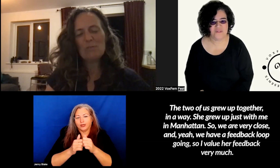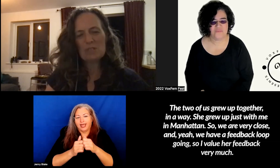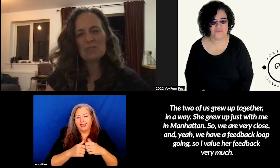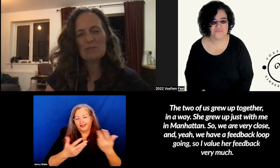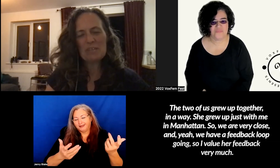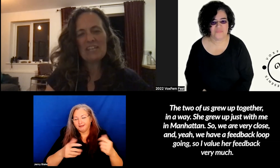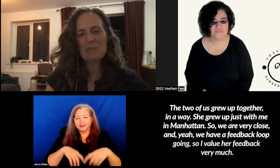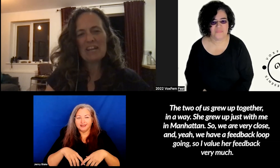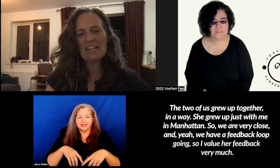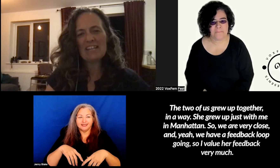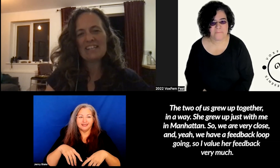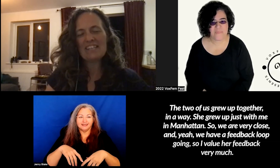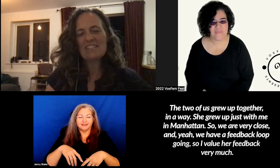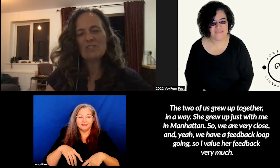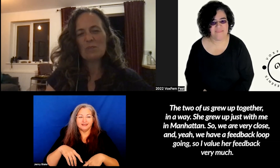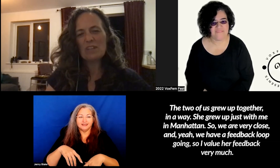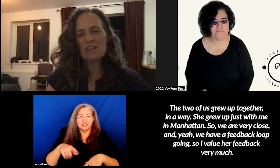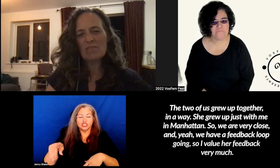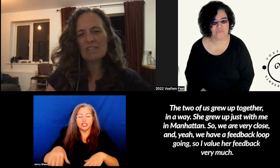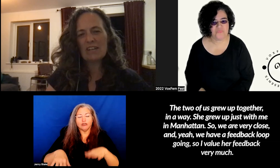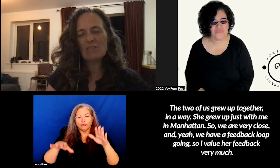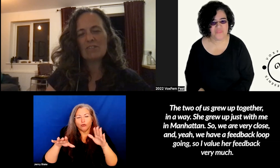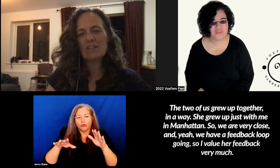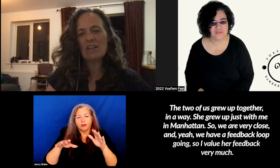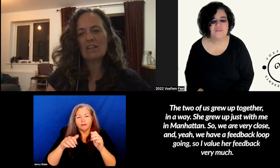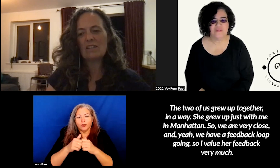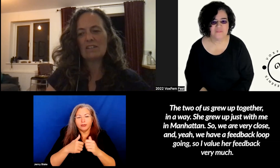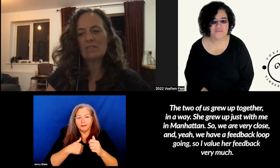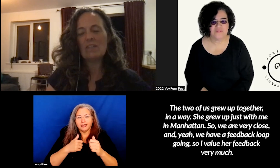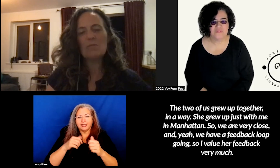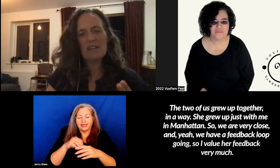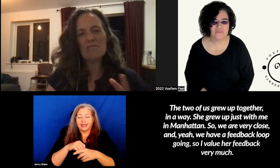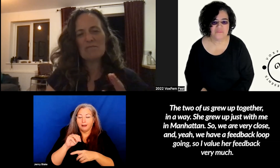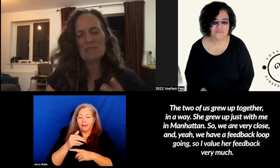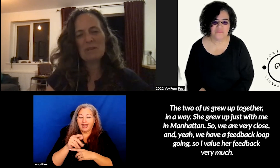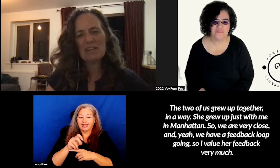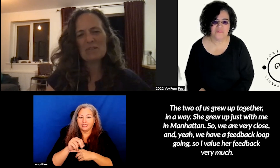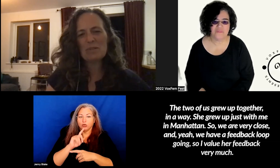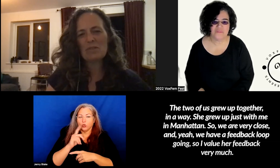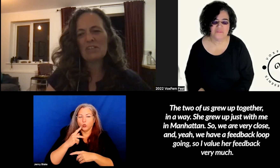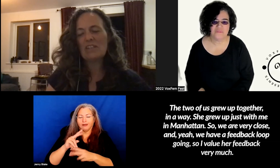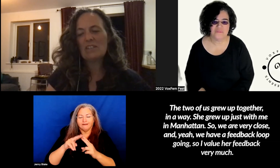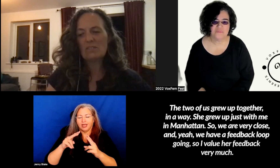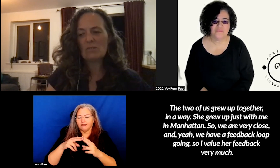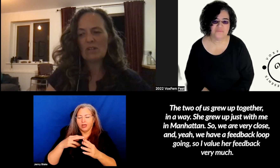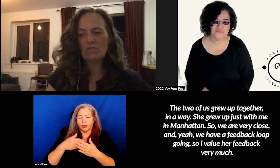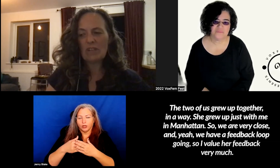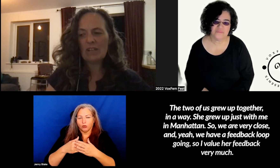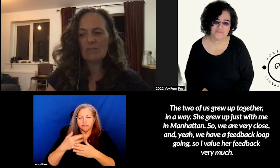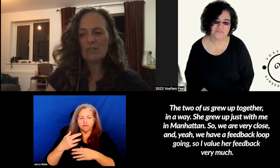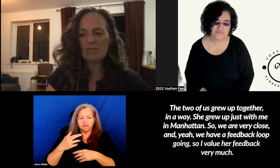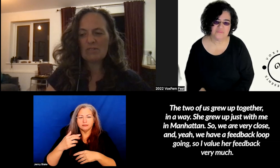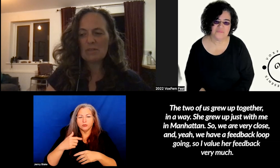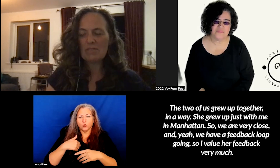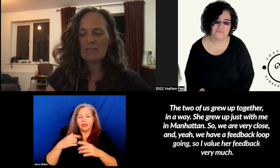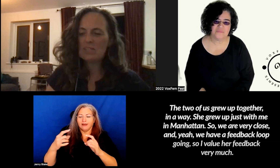She grew up just with me in Manhattan, so we are very close. And we have a feedback loop going, so I